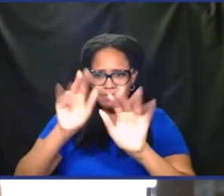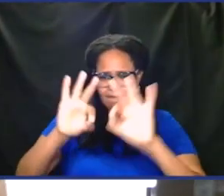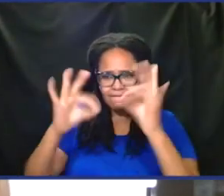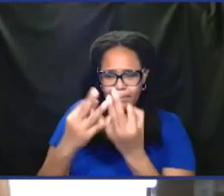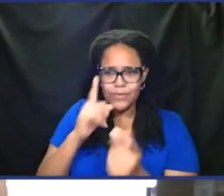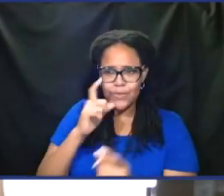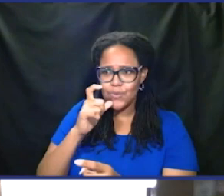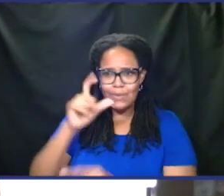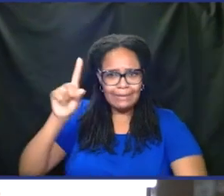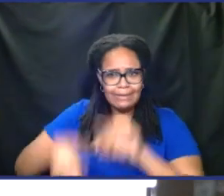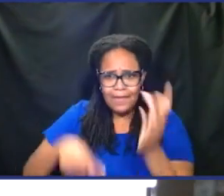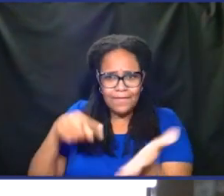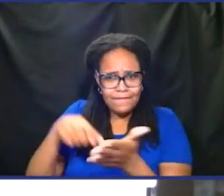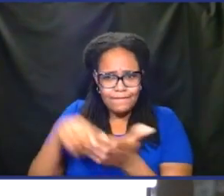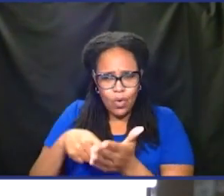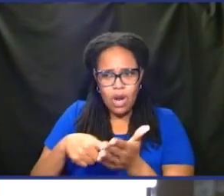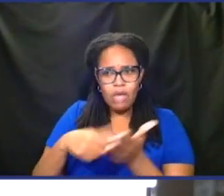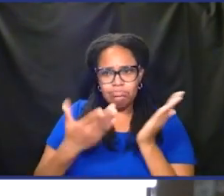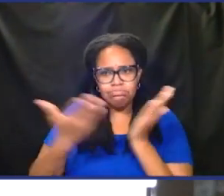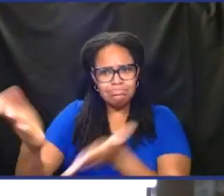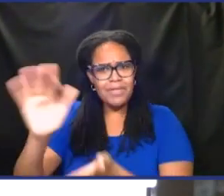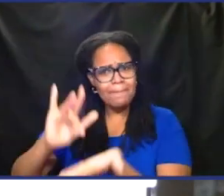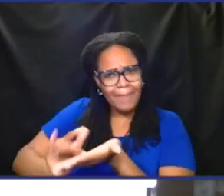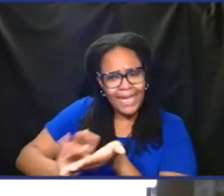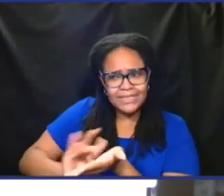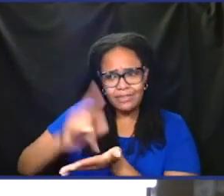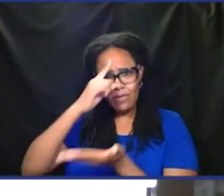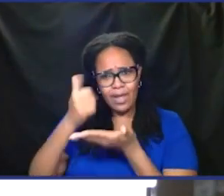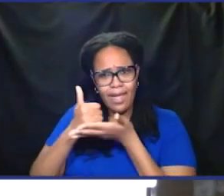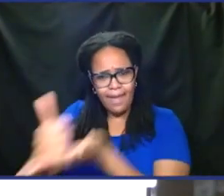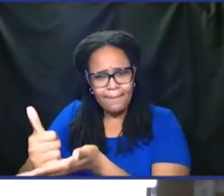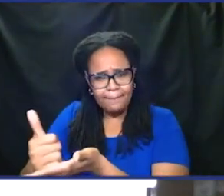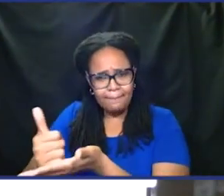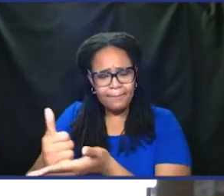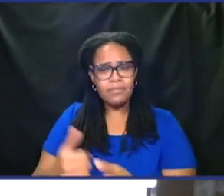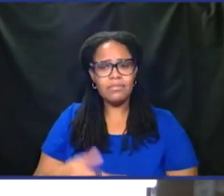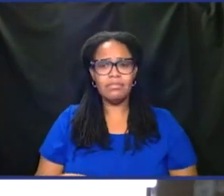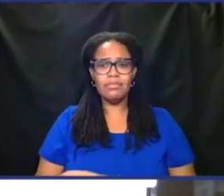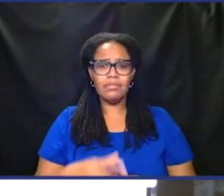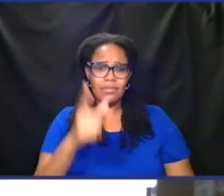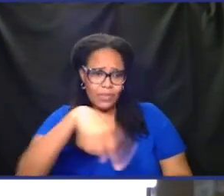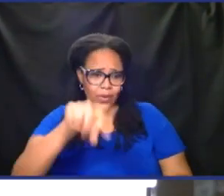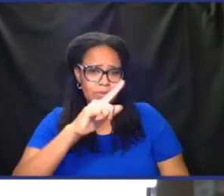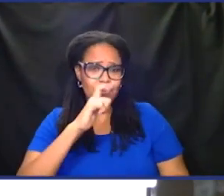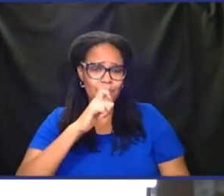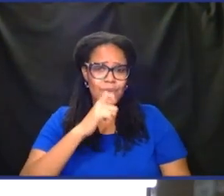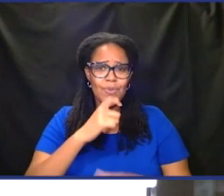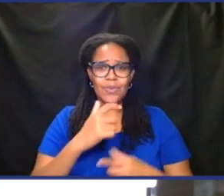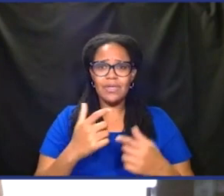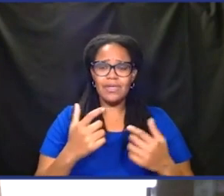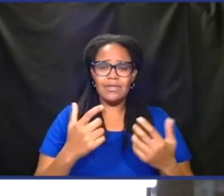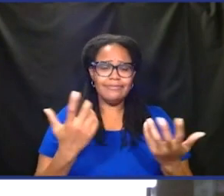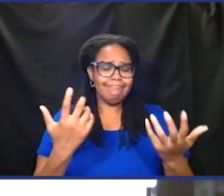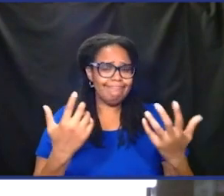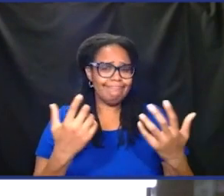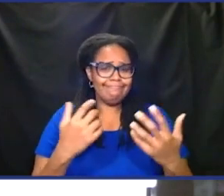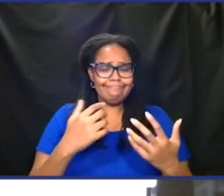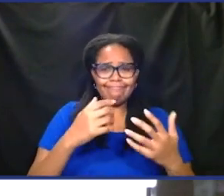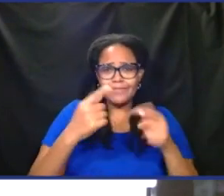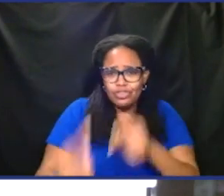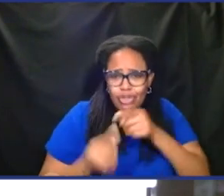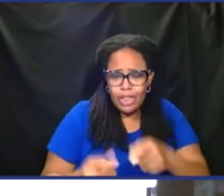the medicines they need. Let's protect the health of those who are right now dealing with the aftermath of